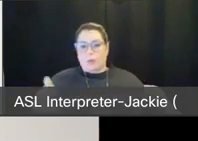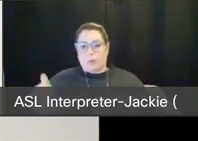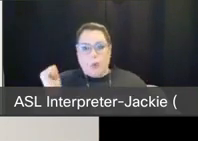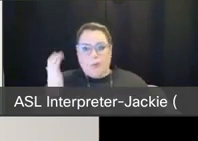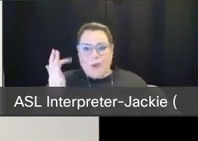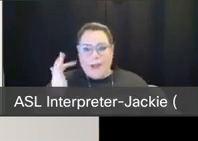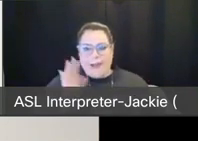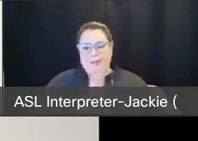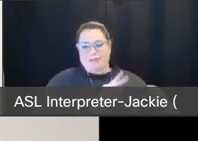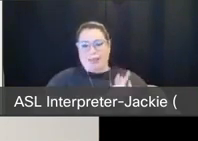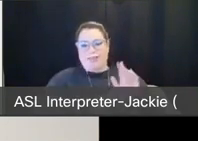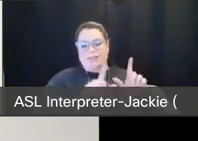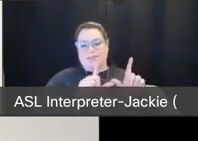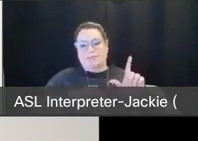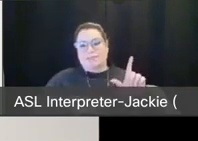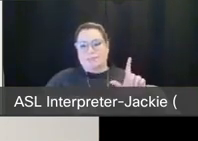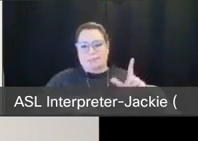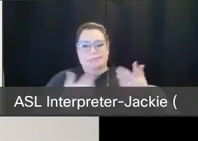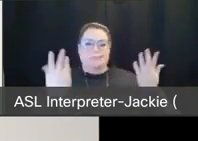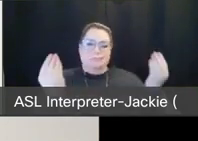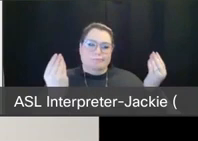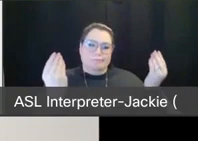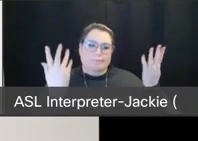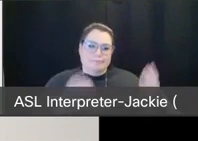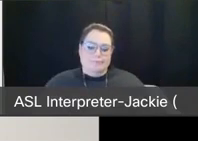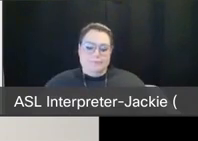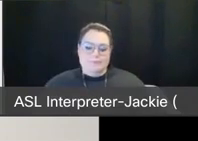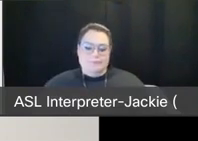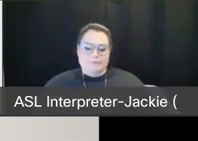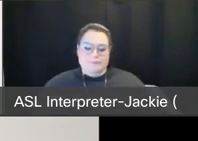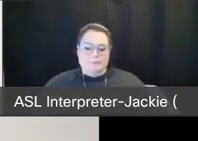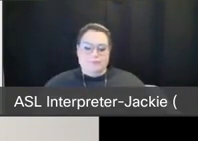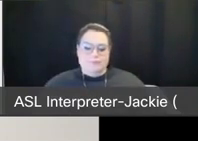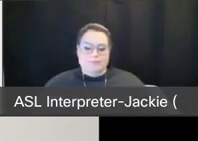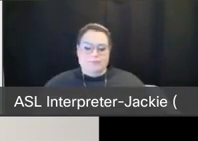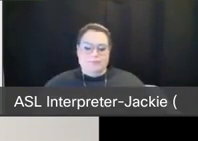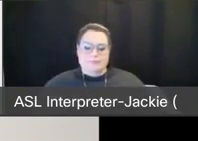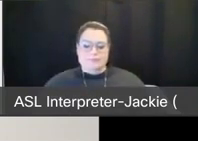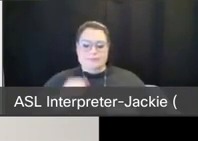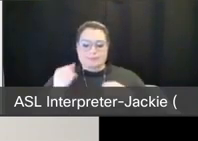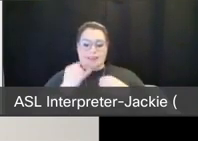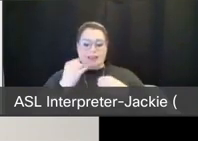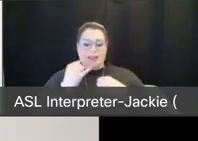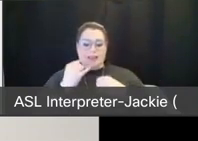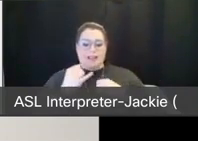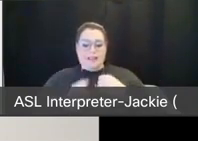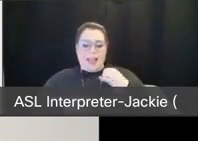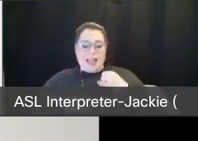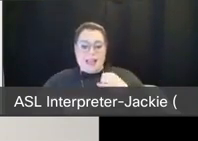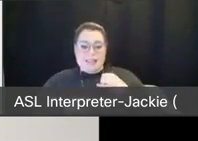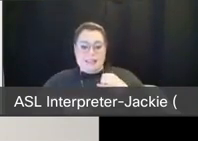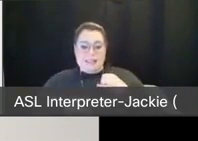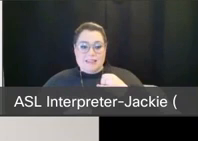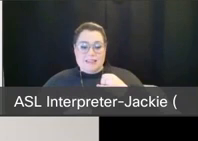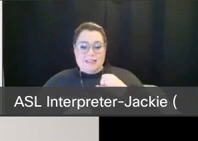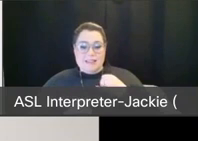that he made anybody a certificate holder. And then last but not least, you want to make sure that you're